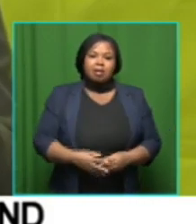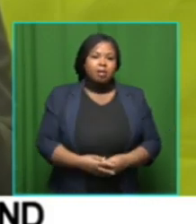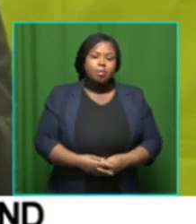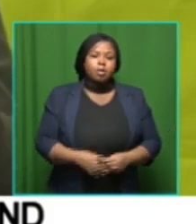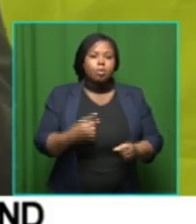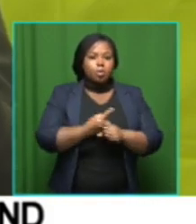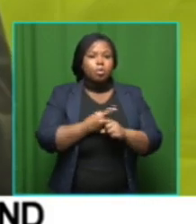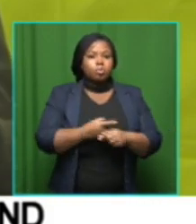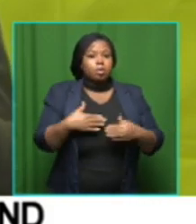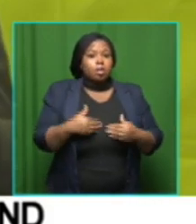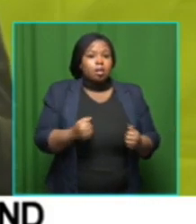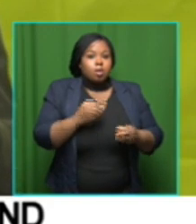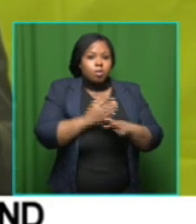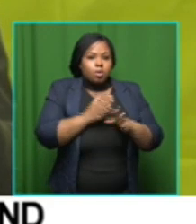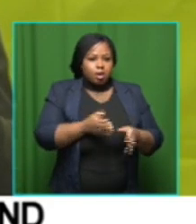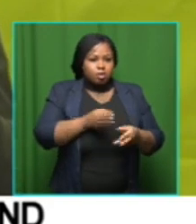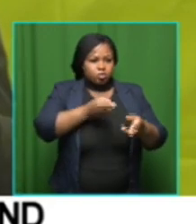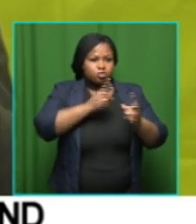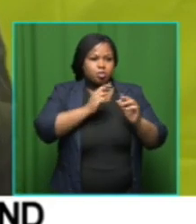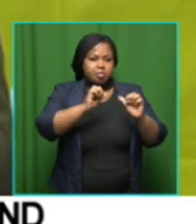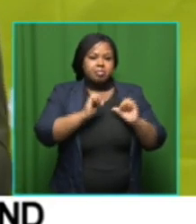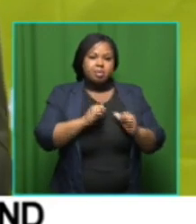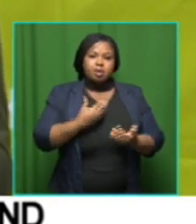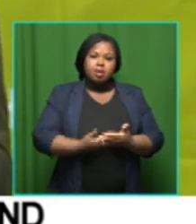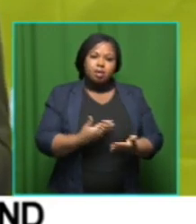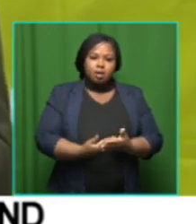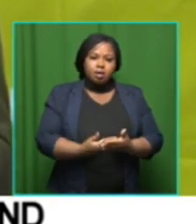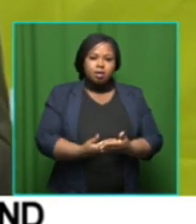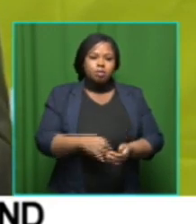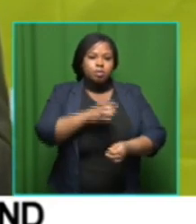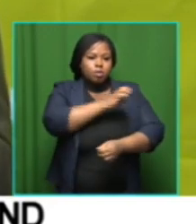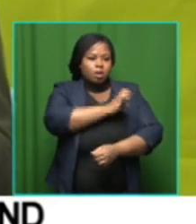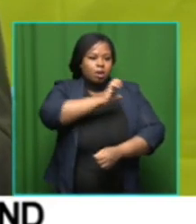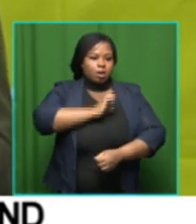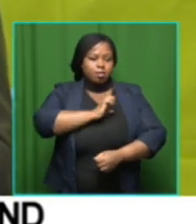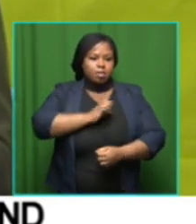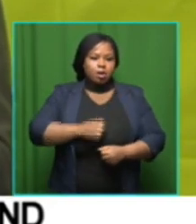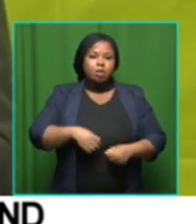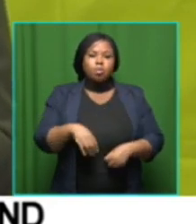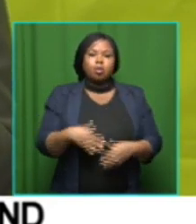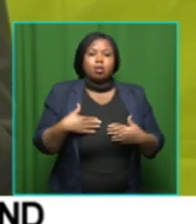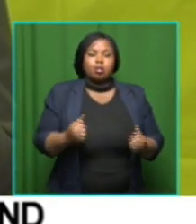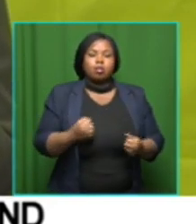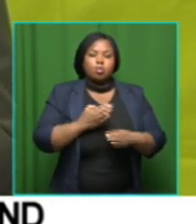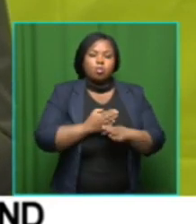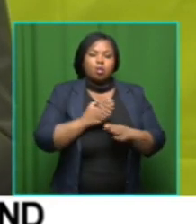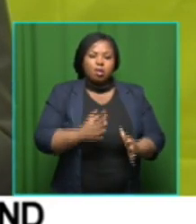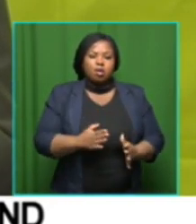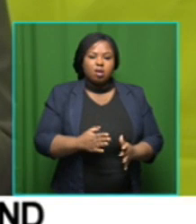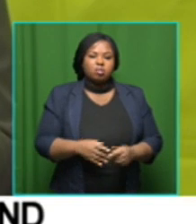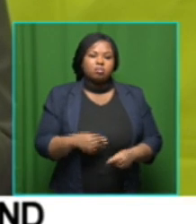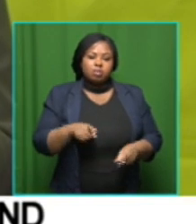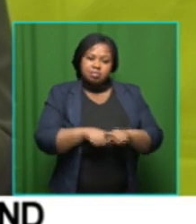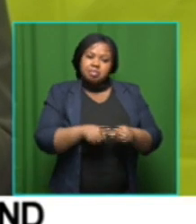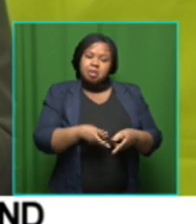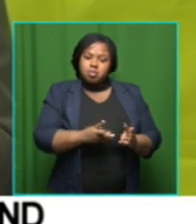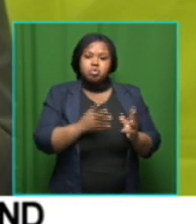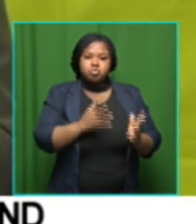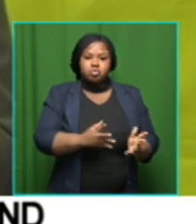from health workers. That's the only way that we can also empower our workers, our health workers, to make sure that they